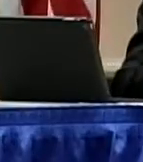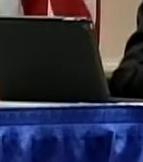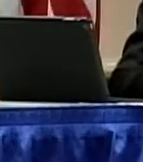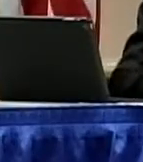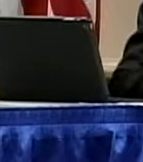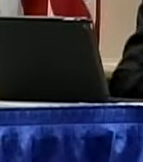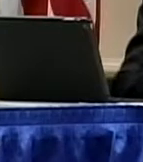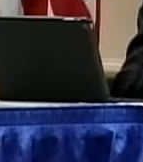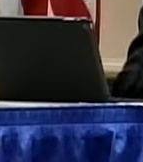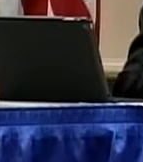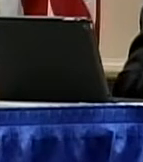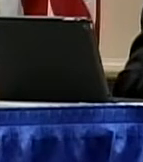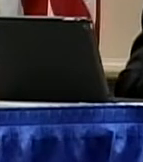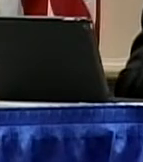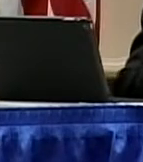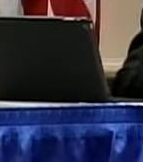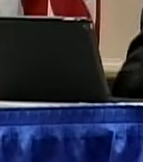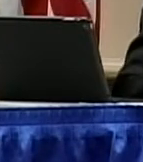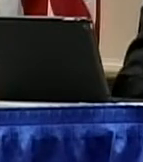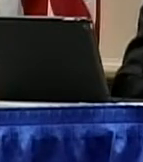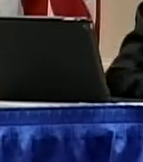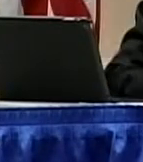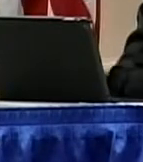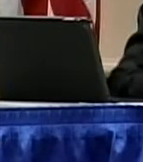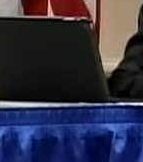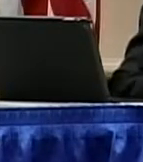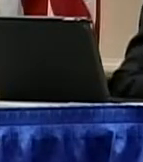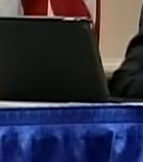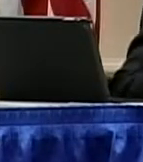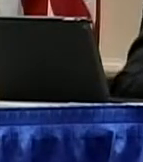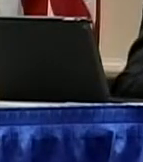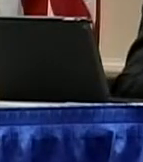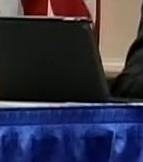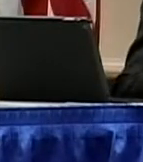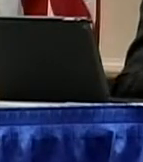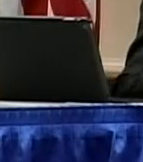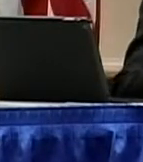We'll now continue with the open forum portion of our meeting.